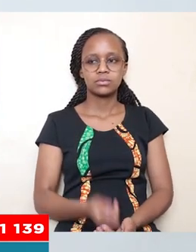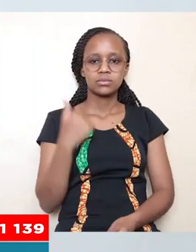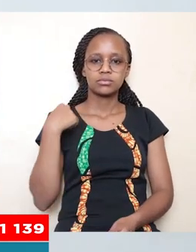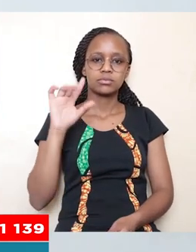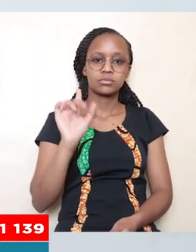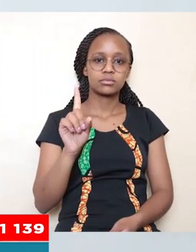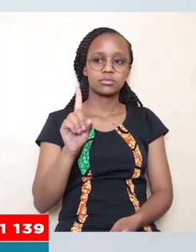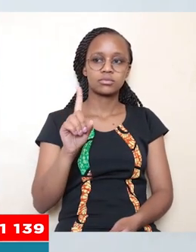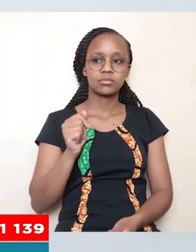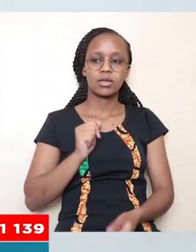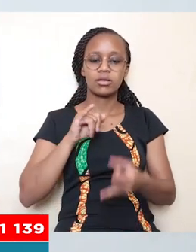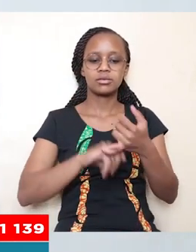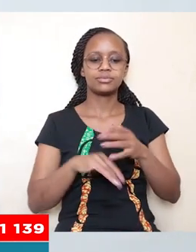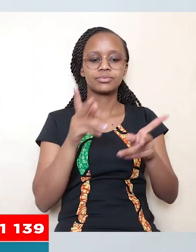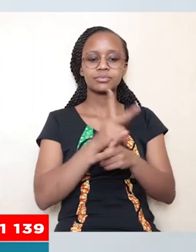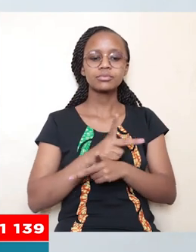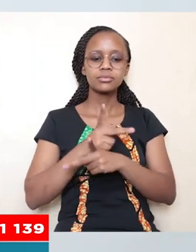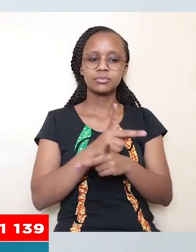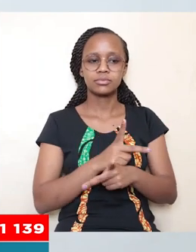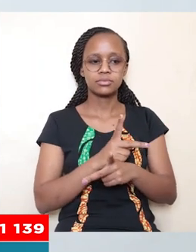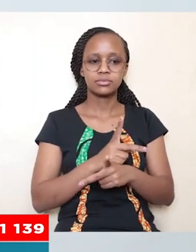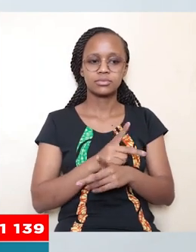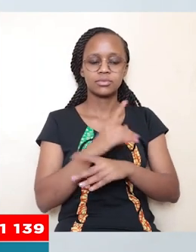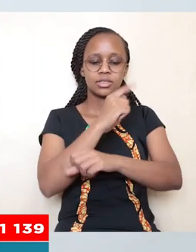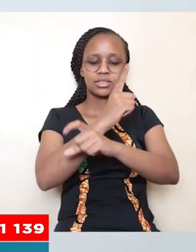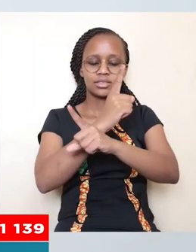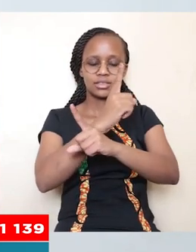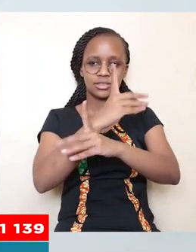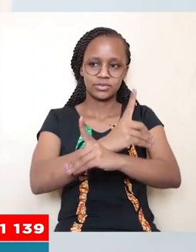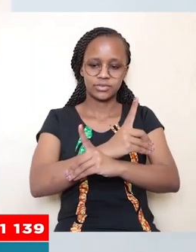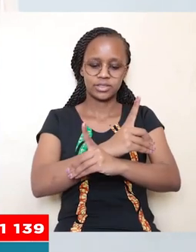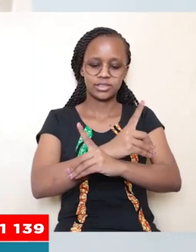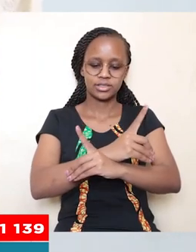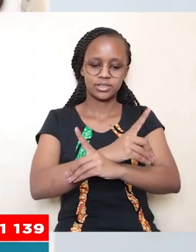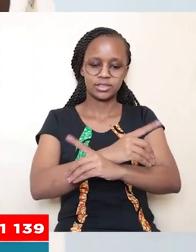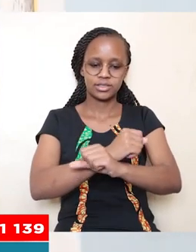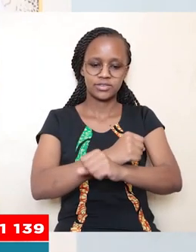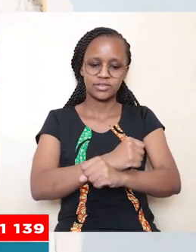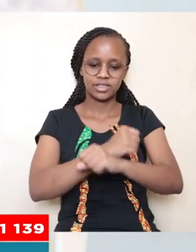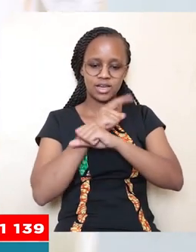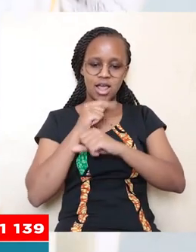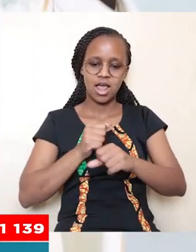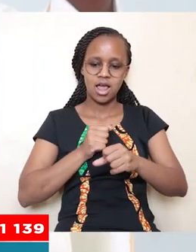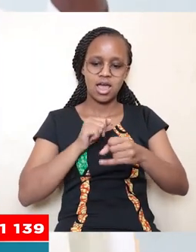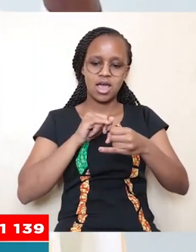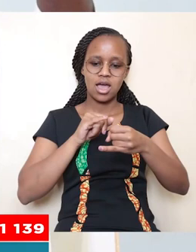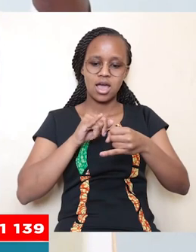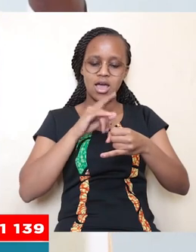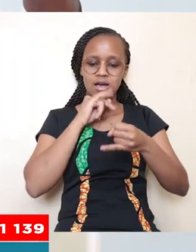Number one, the wife protects and defends the husband by doing one critical